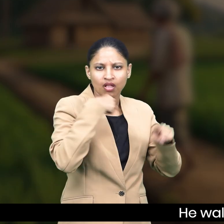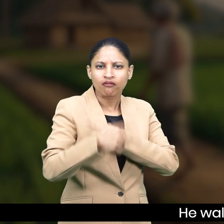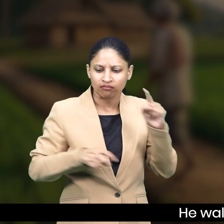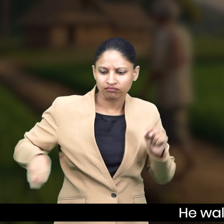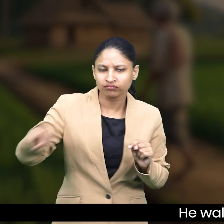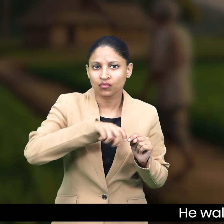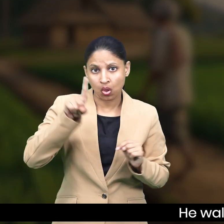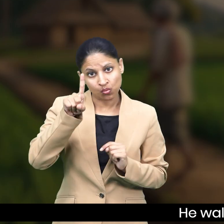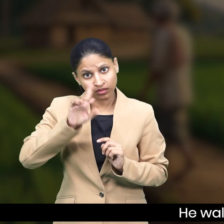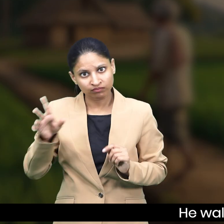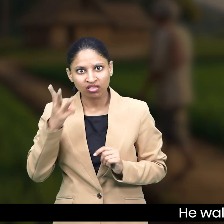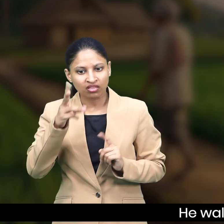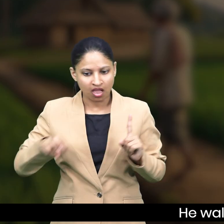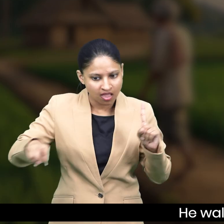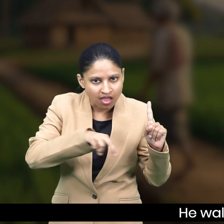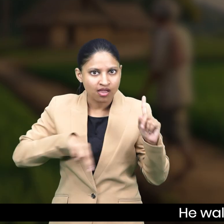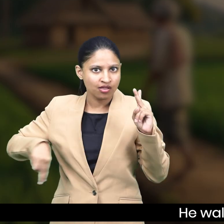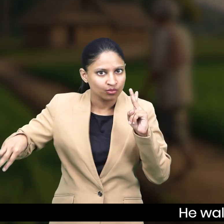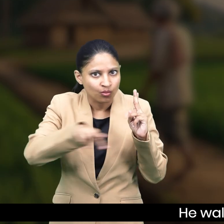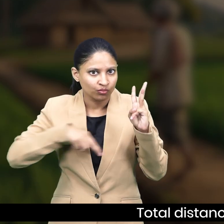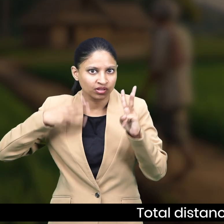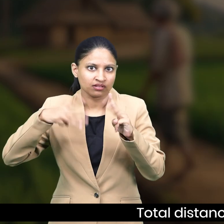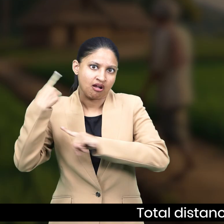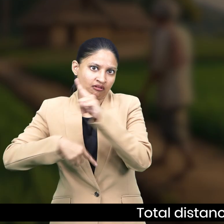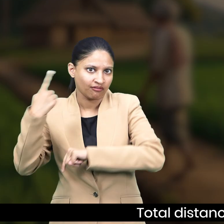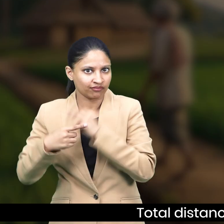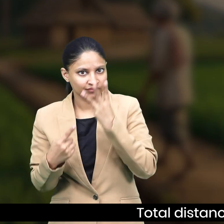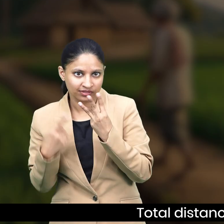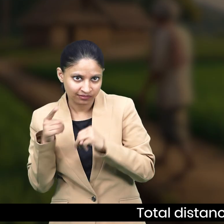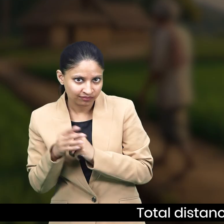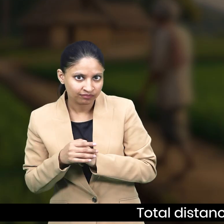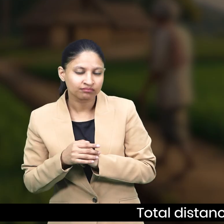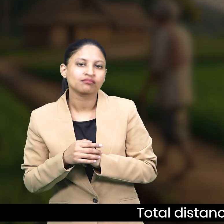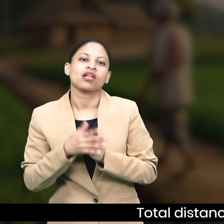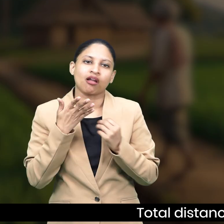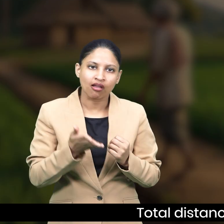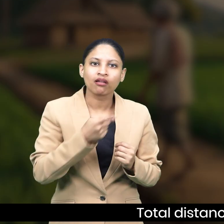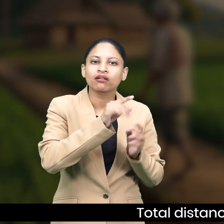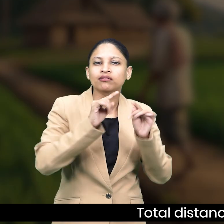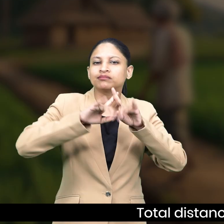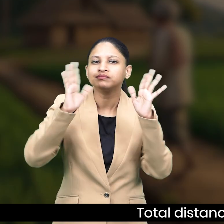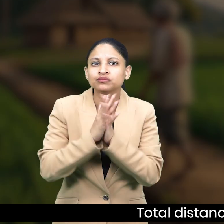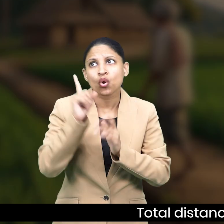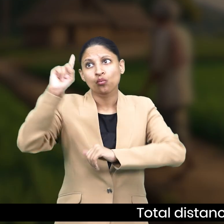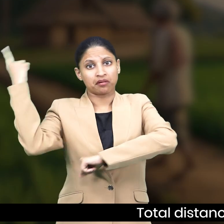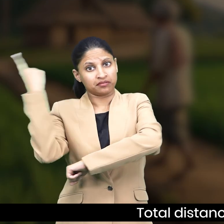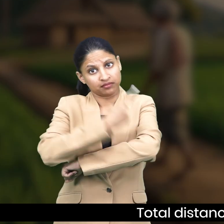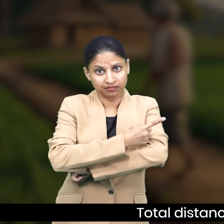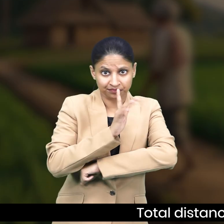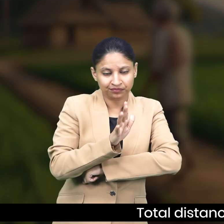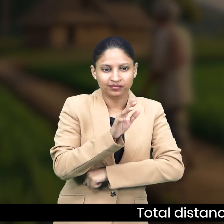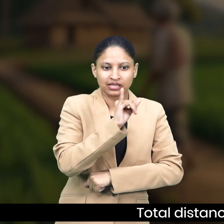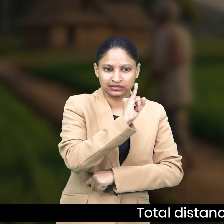He walks 3 rounds every day. Total distance in 1 day is equal